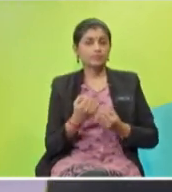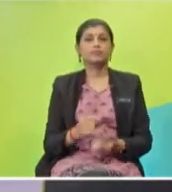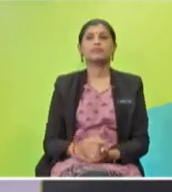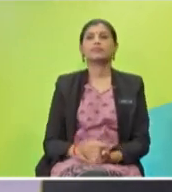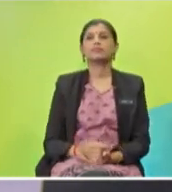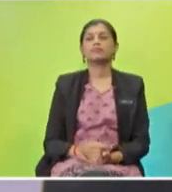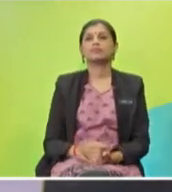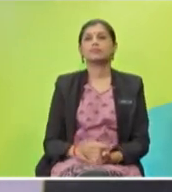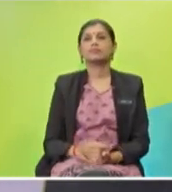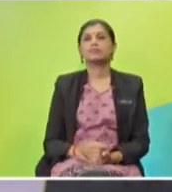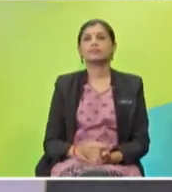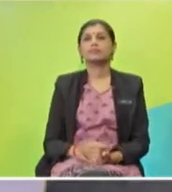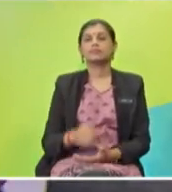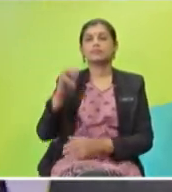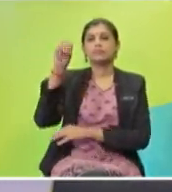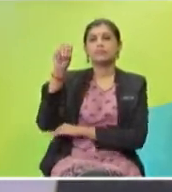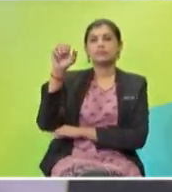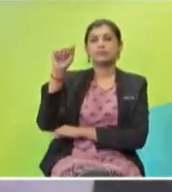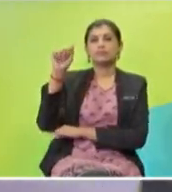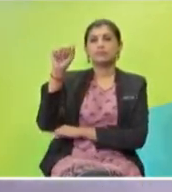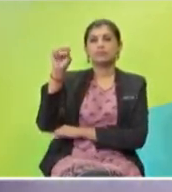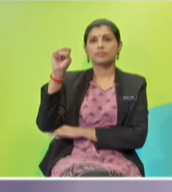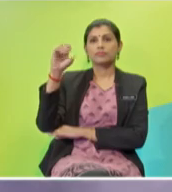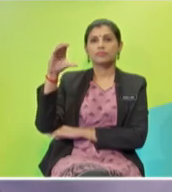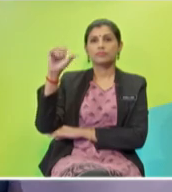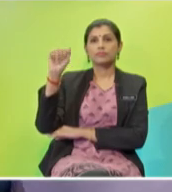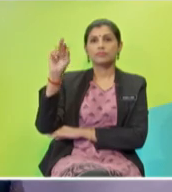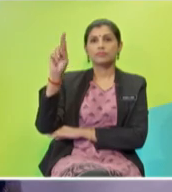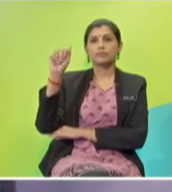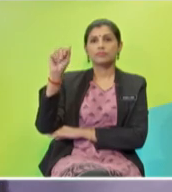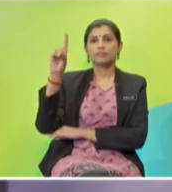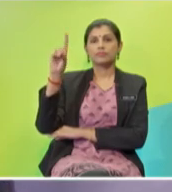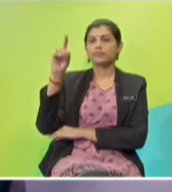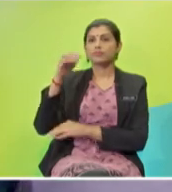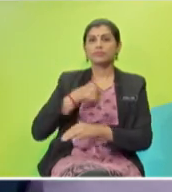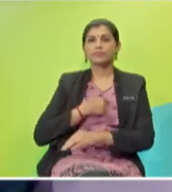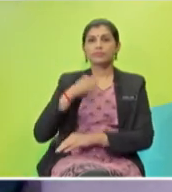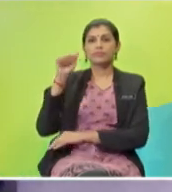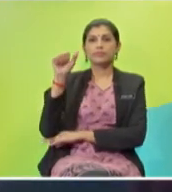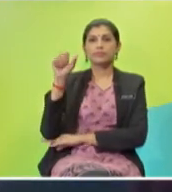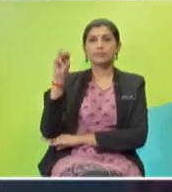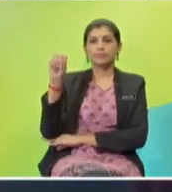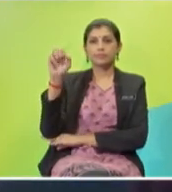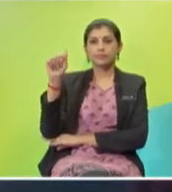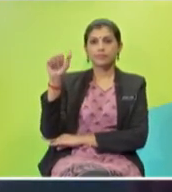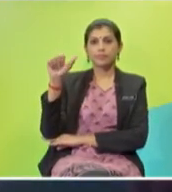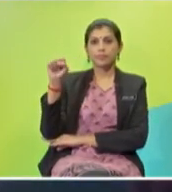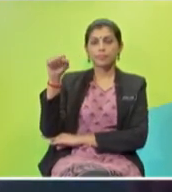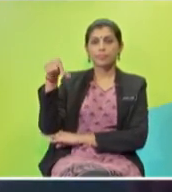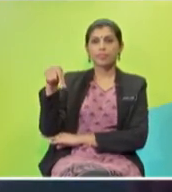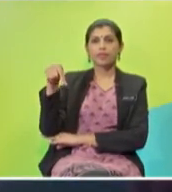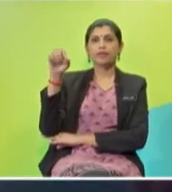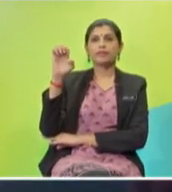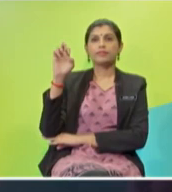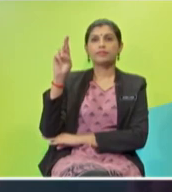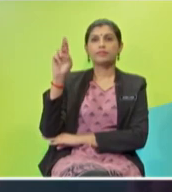to a masquerade party today. Ooh, masquerade party. Oh my, I think